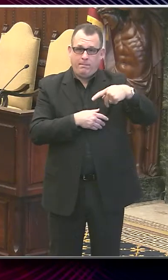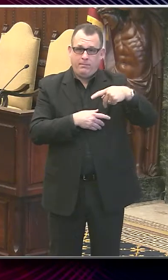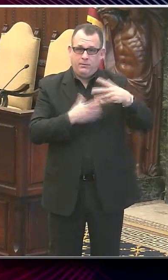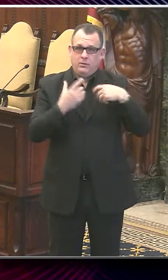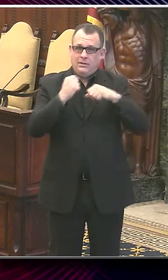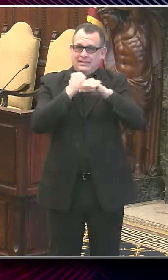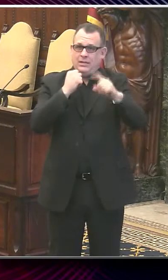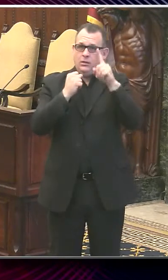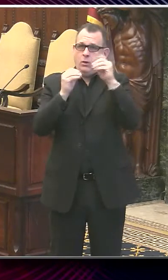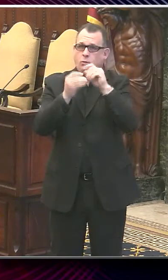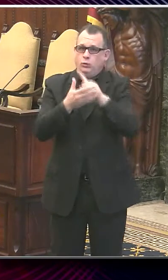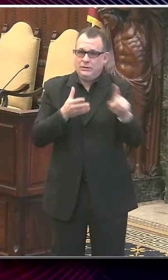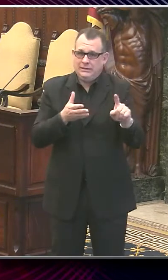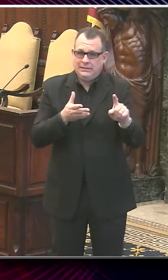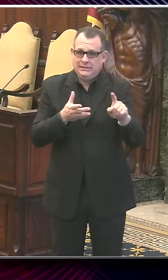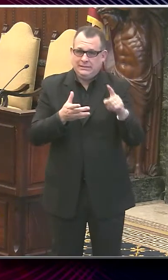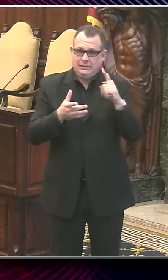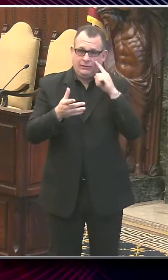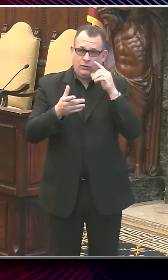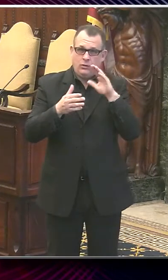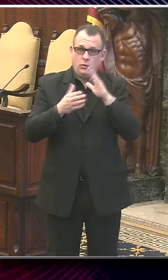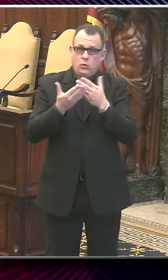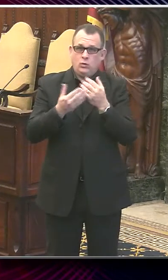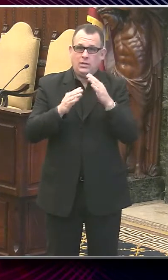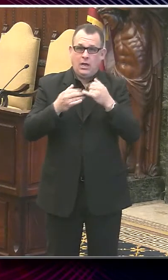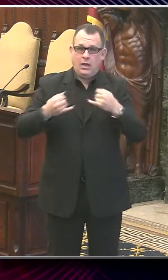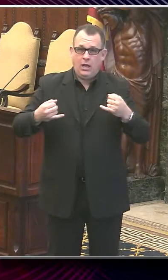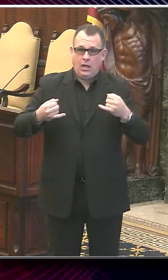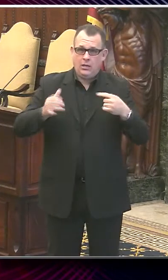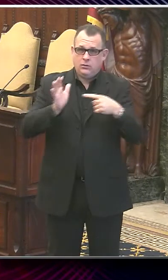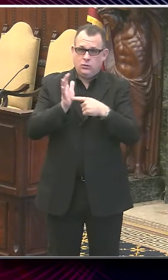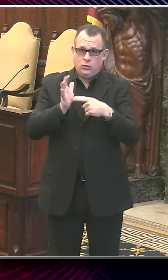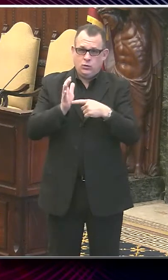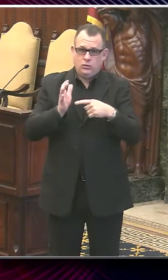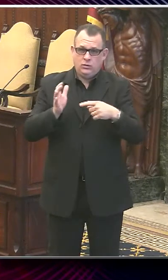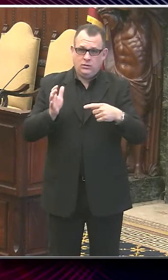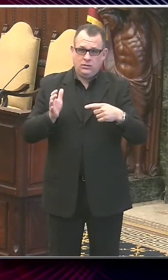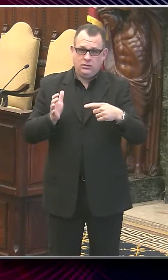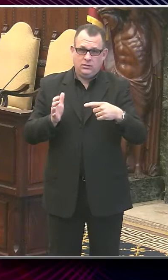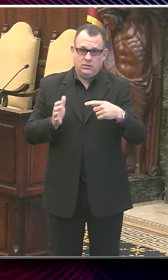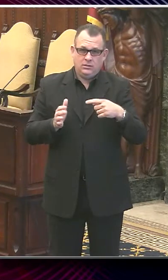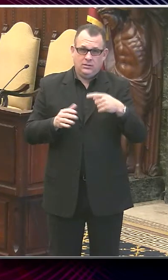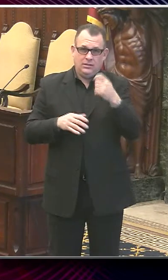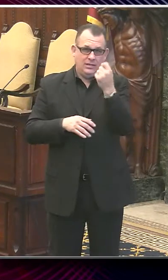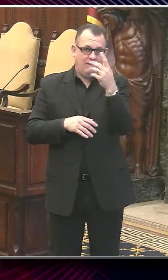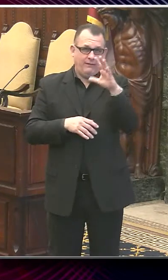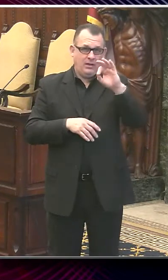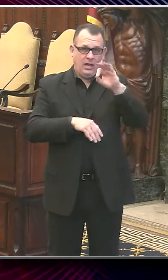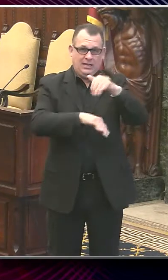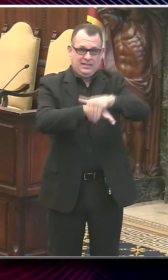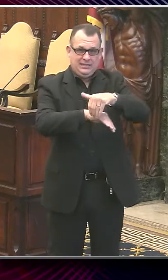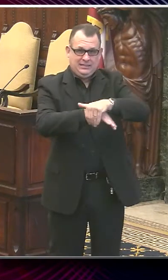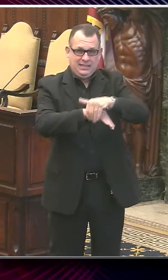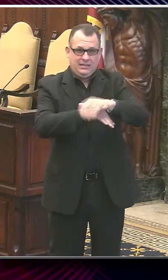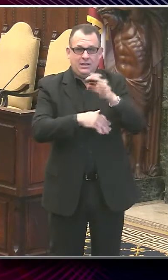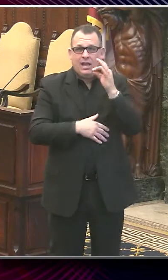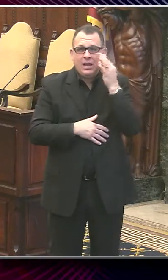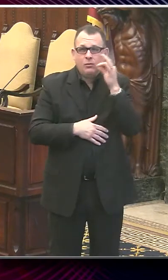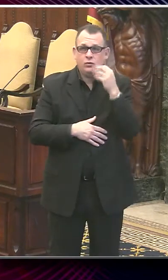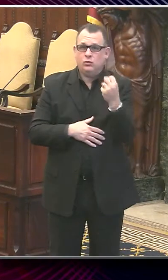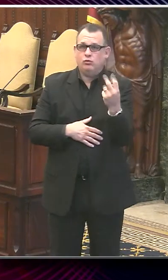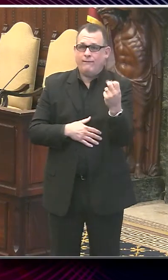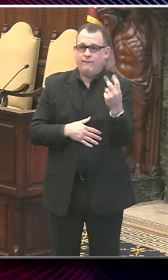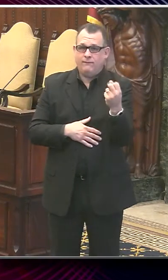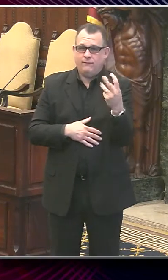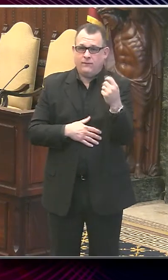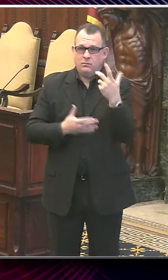new deadline for businesses to submit their application is 11:59 p.m. on Monday, April 12th. So there are now about 2 weeks